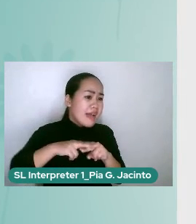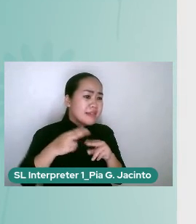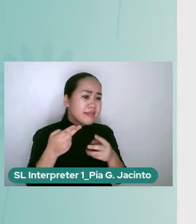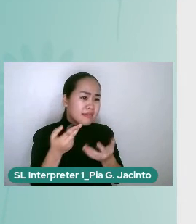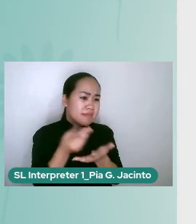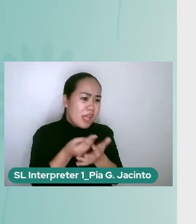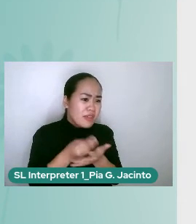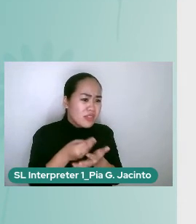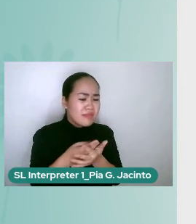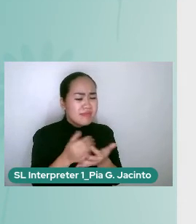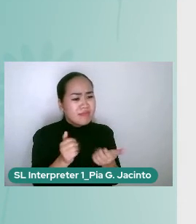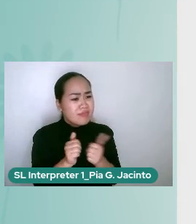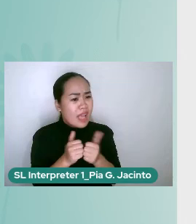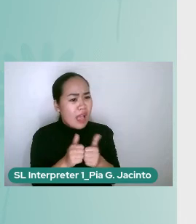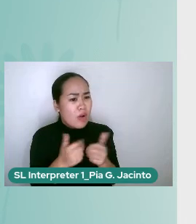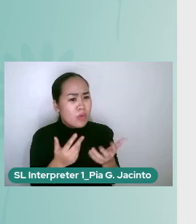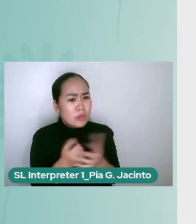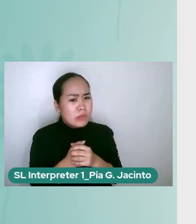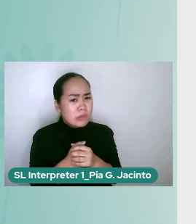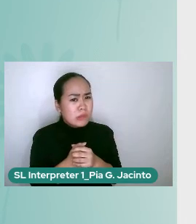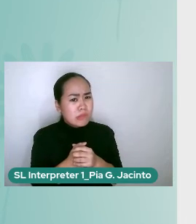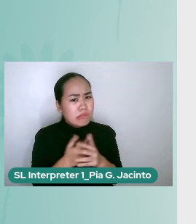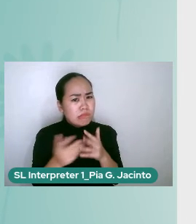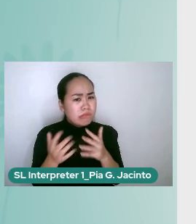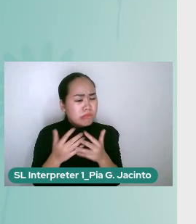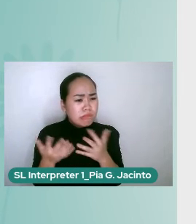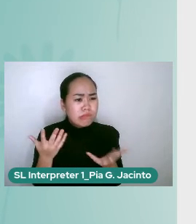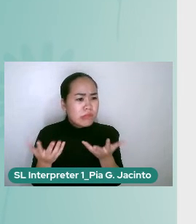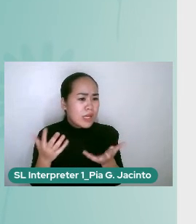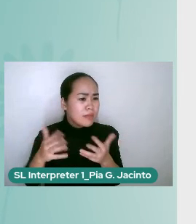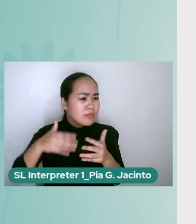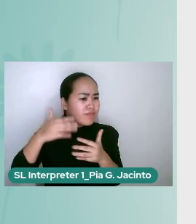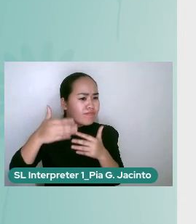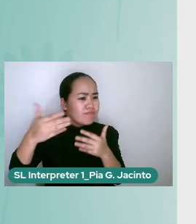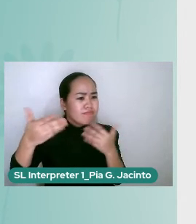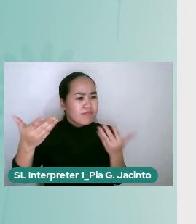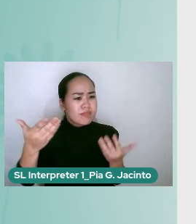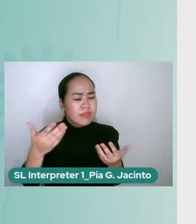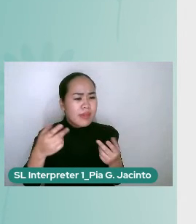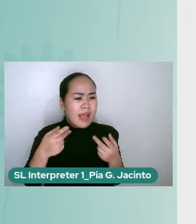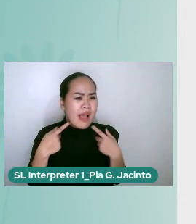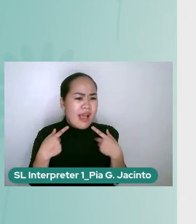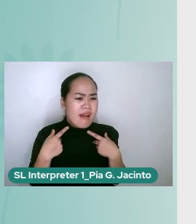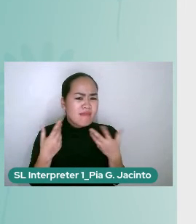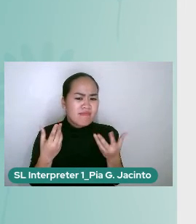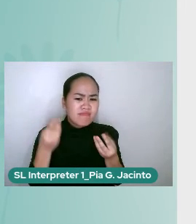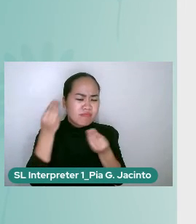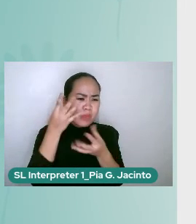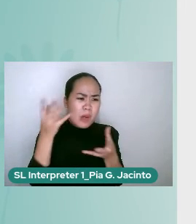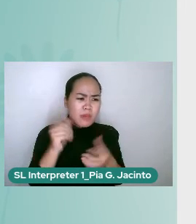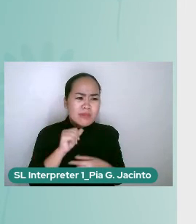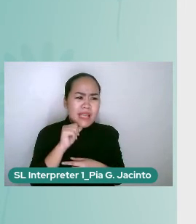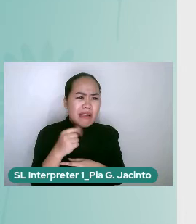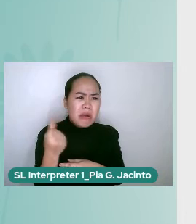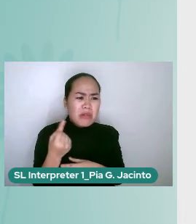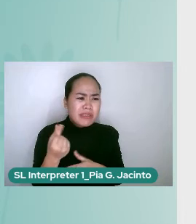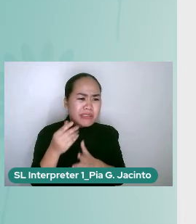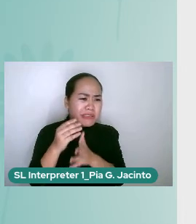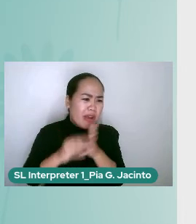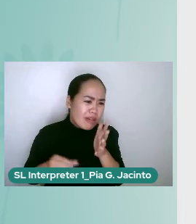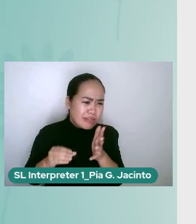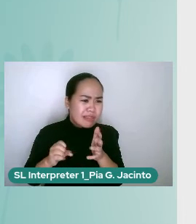And Karen has shared maybe perhaps in the other sessions that this is an intervention that's not only cost effective, it is